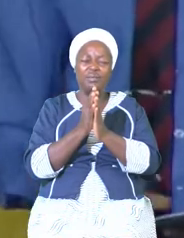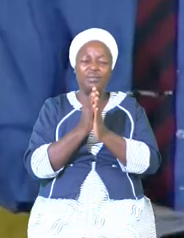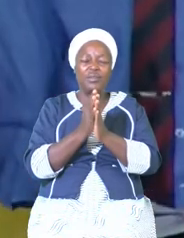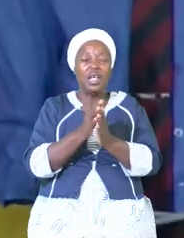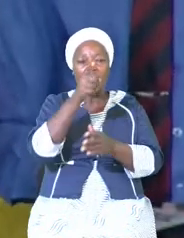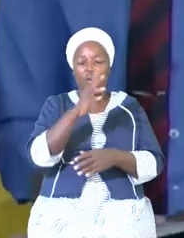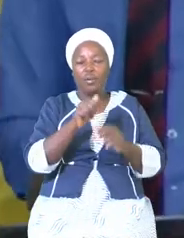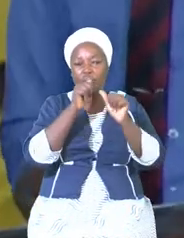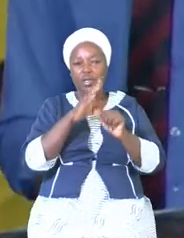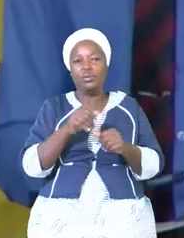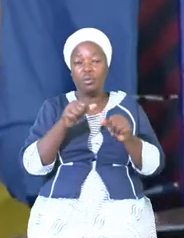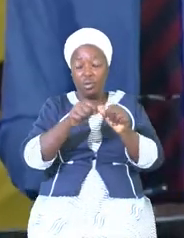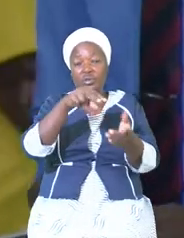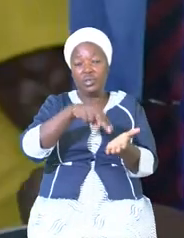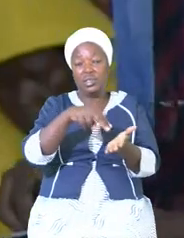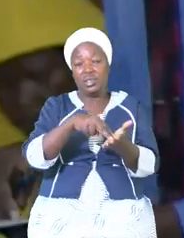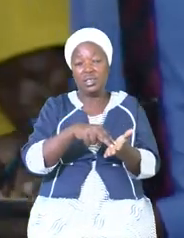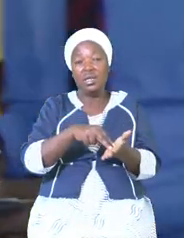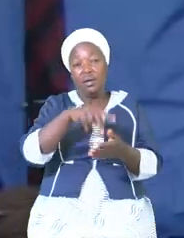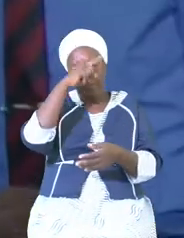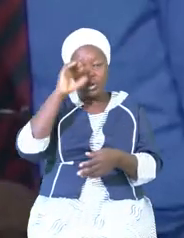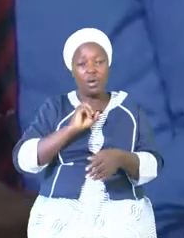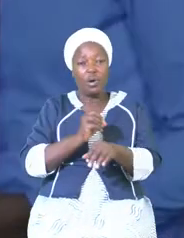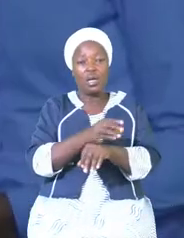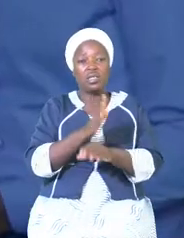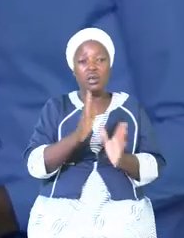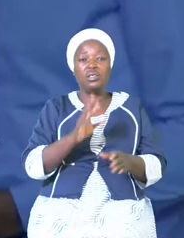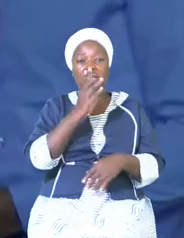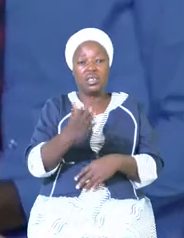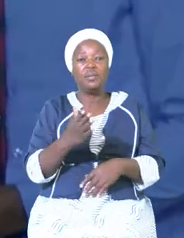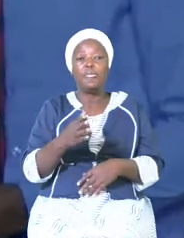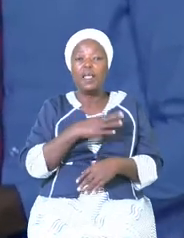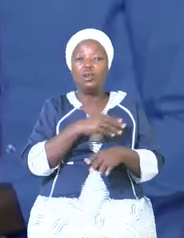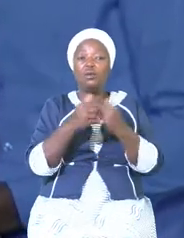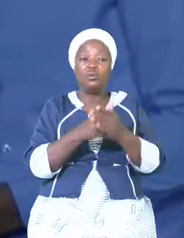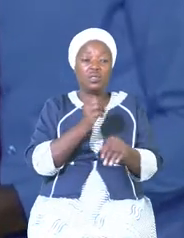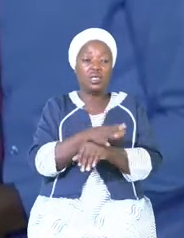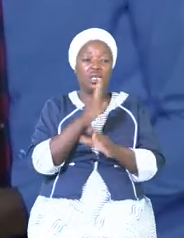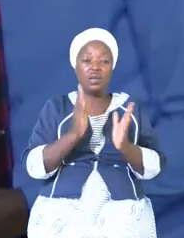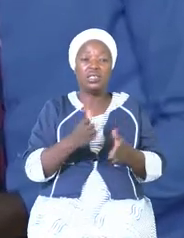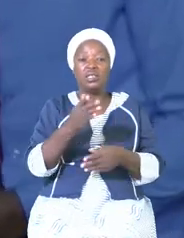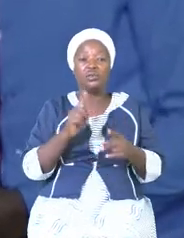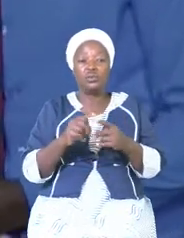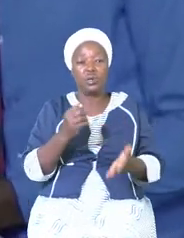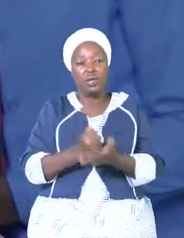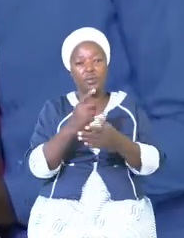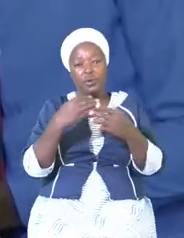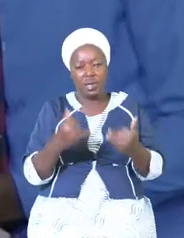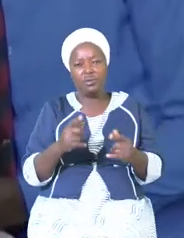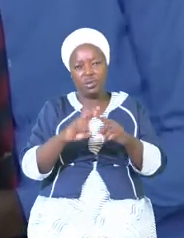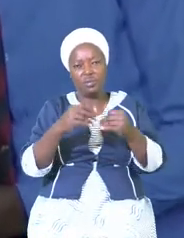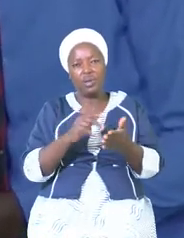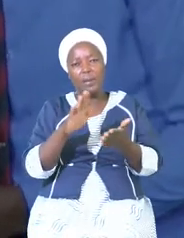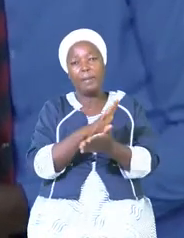Keep on standing. Our counselors are there. And those counselors will come to you now. They give you the paper to fill